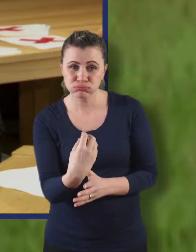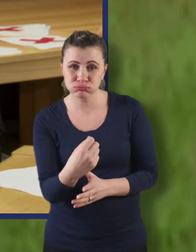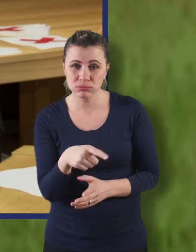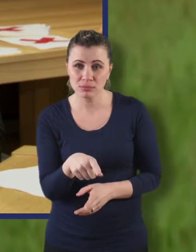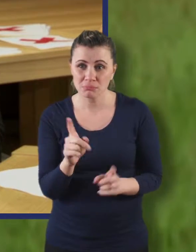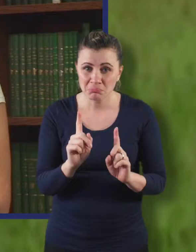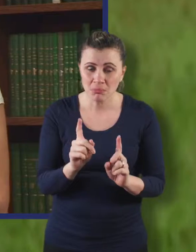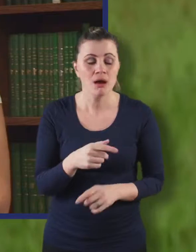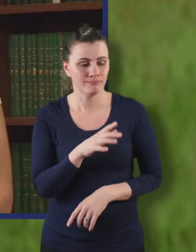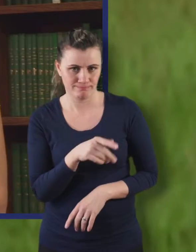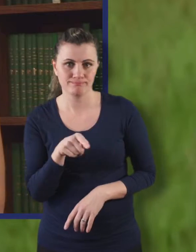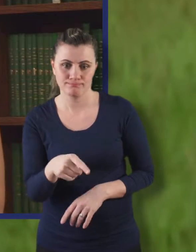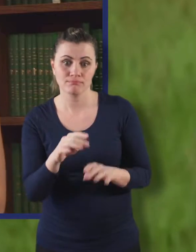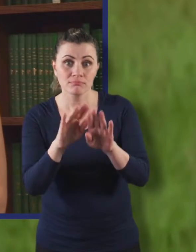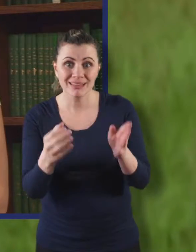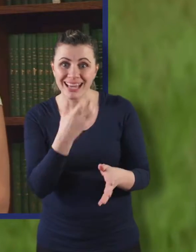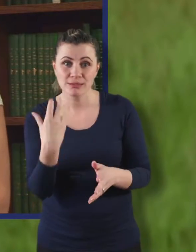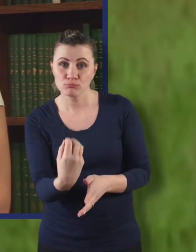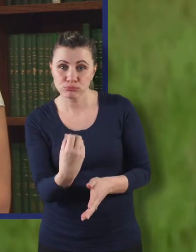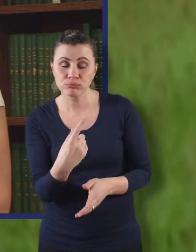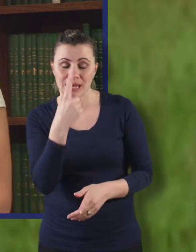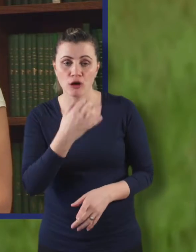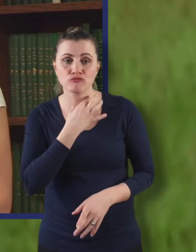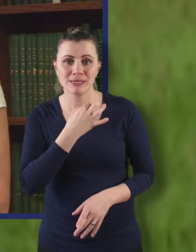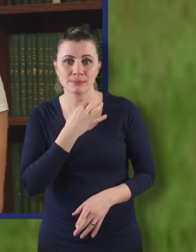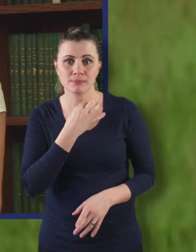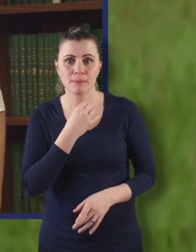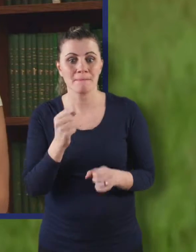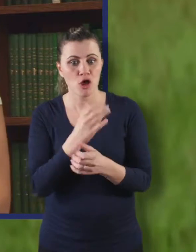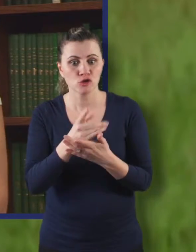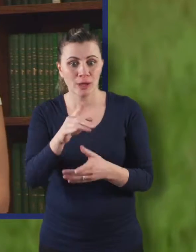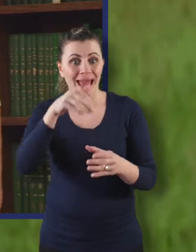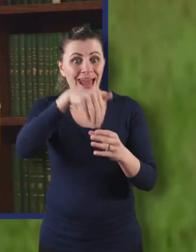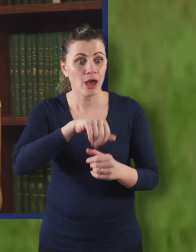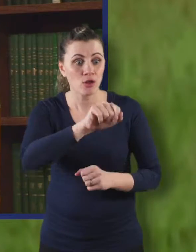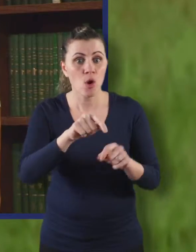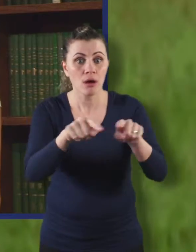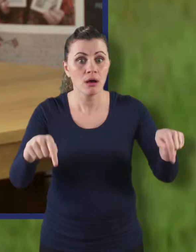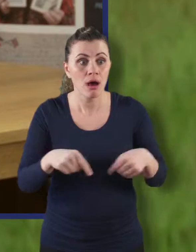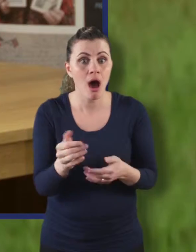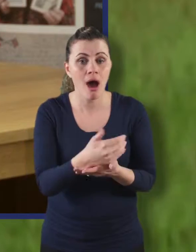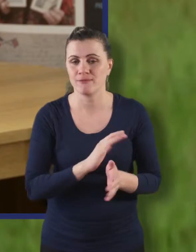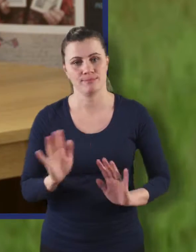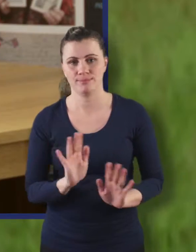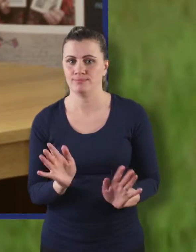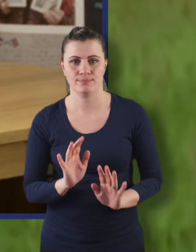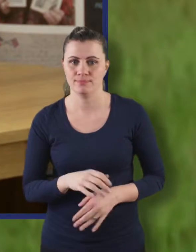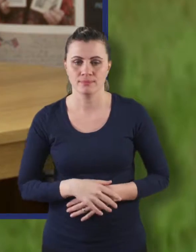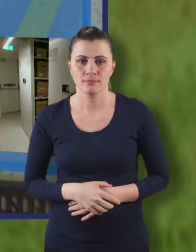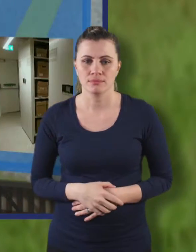catch fire. Yes, a portable heater is a very high risk, so try not to have these in your space.